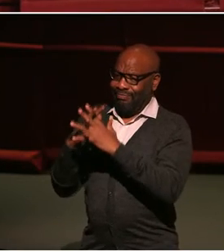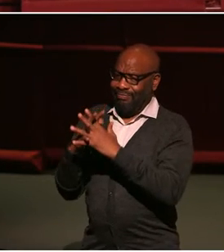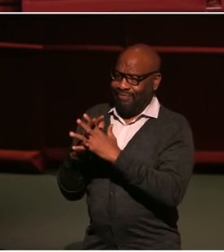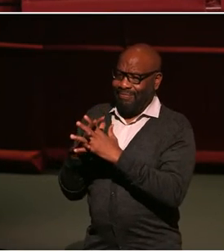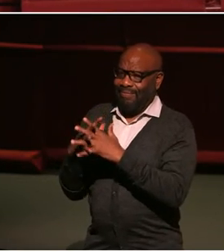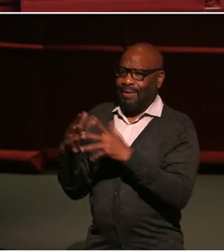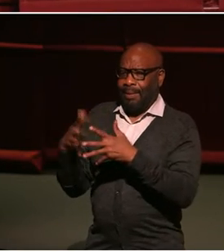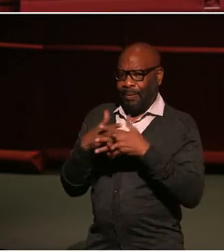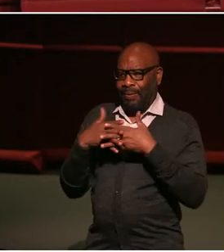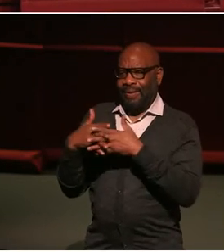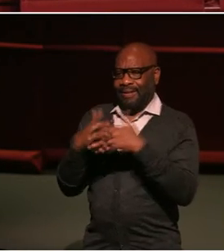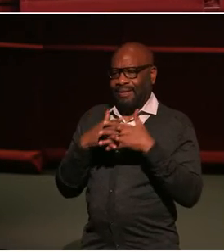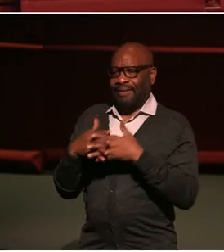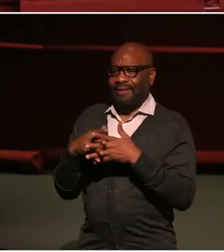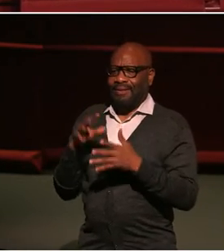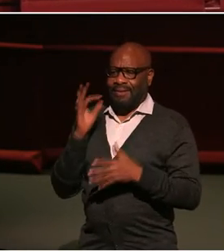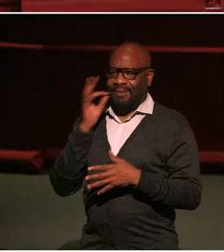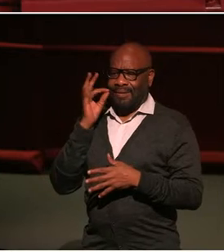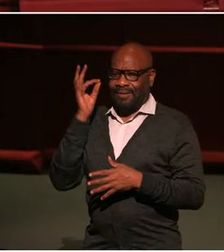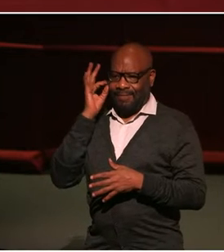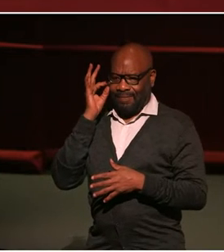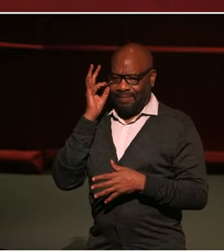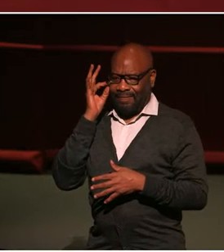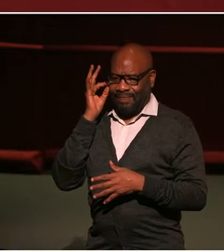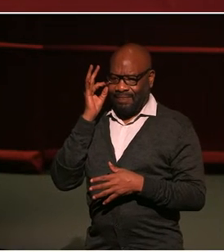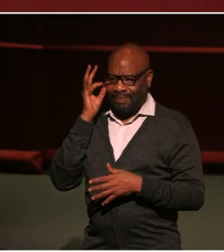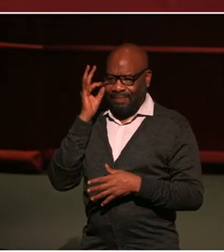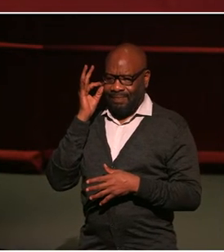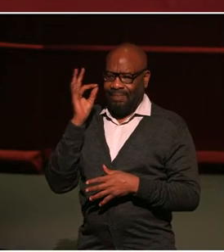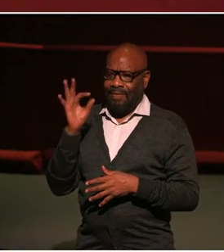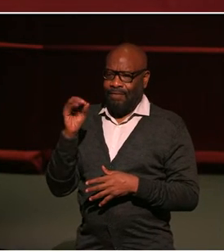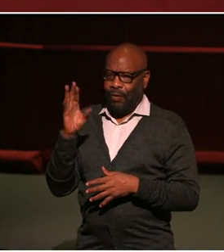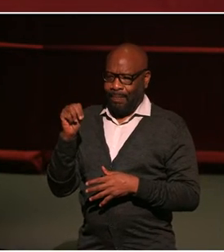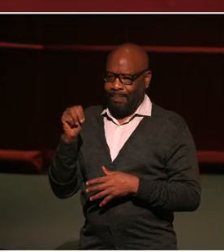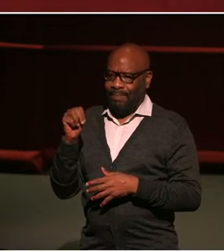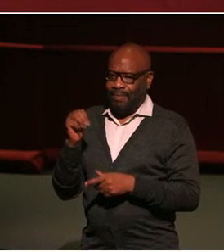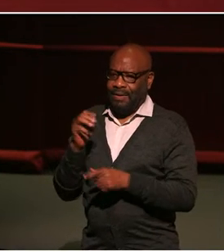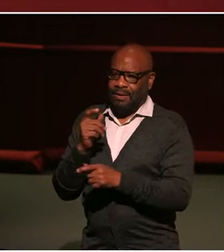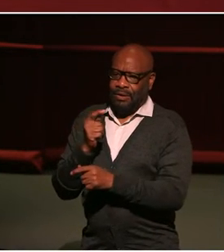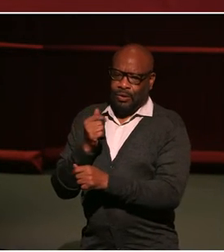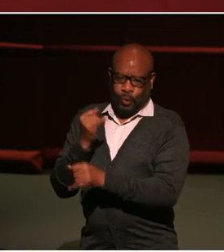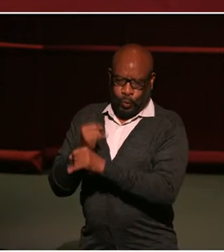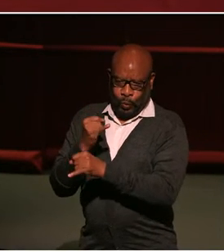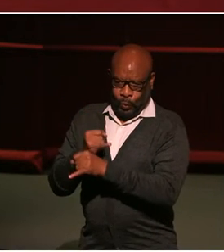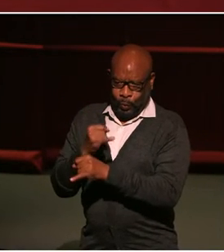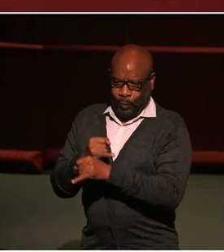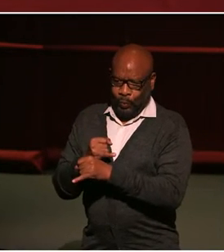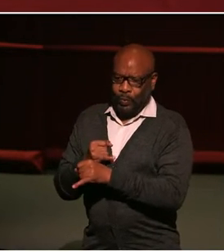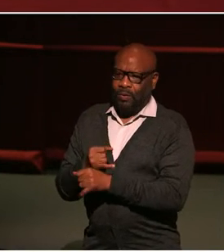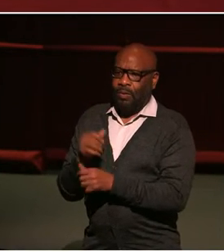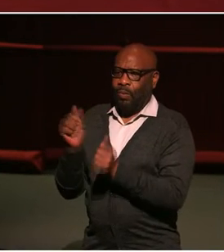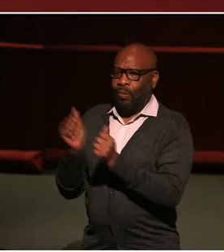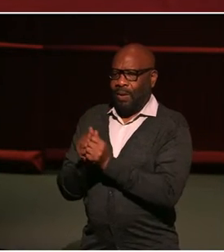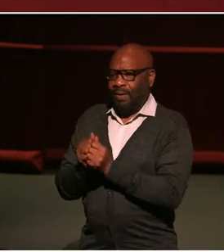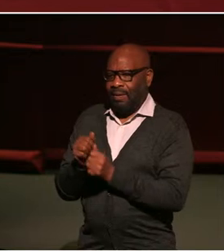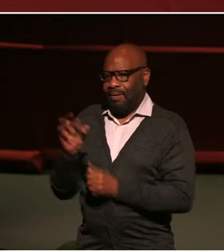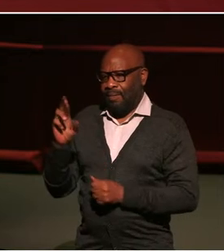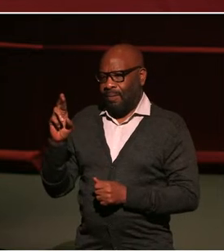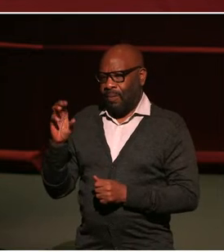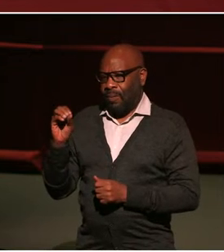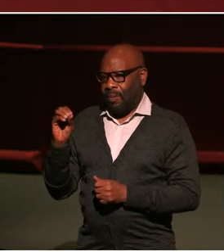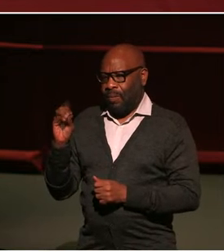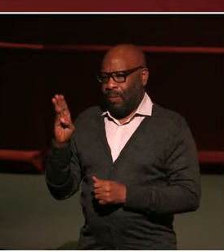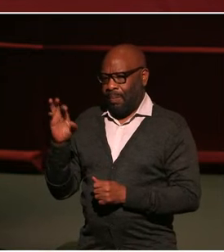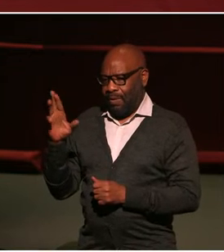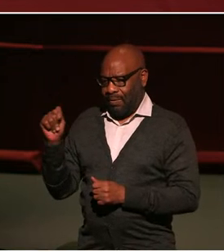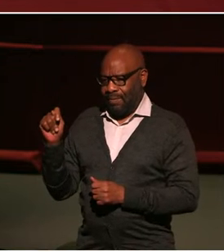Film Institute with Robert Redford in the Sundance Film Festival in Park City,